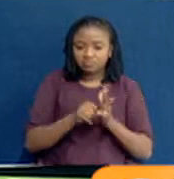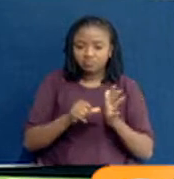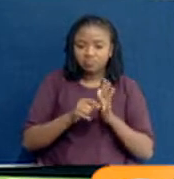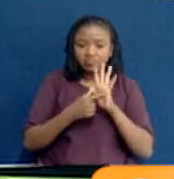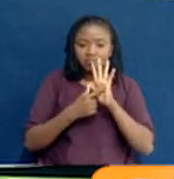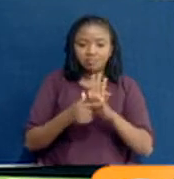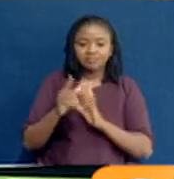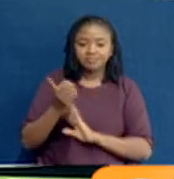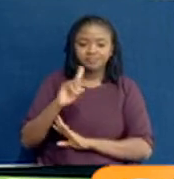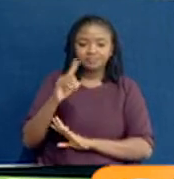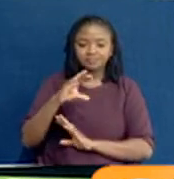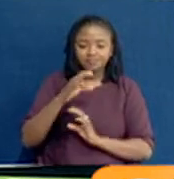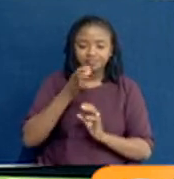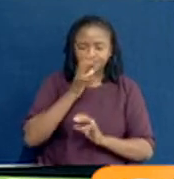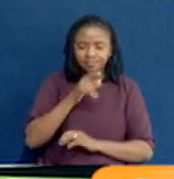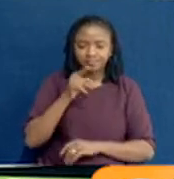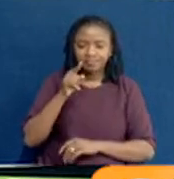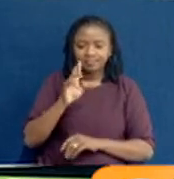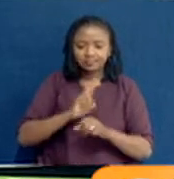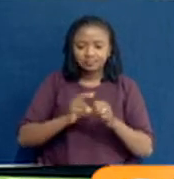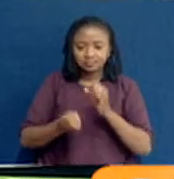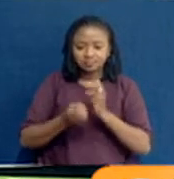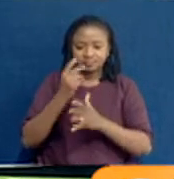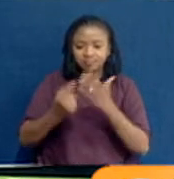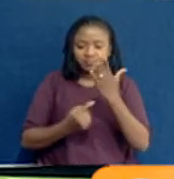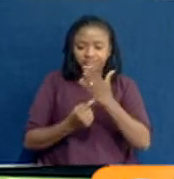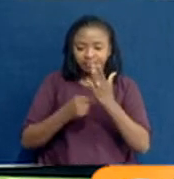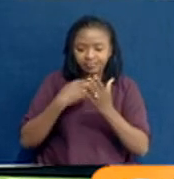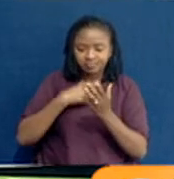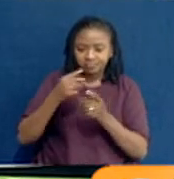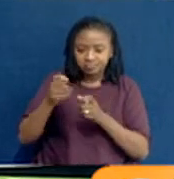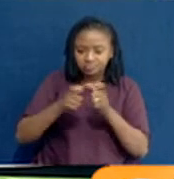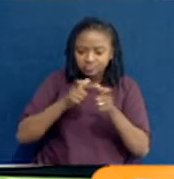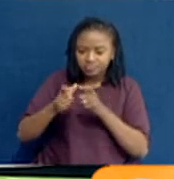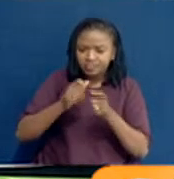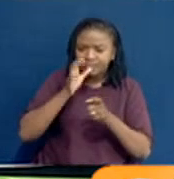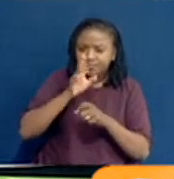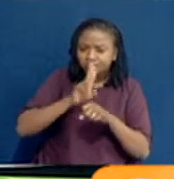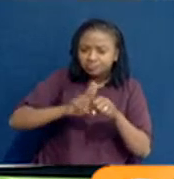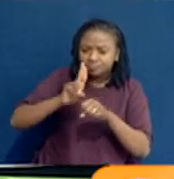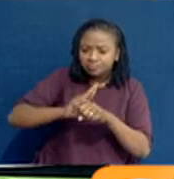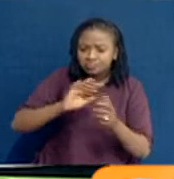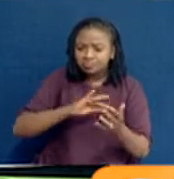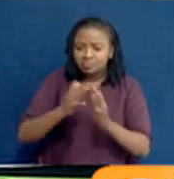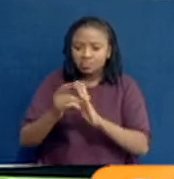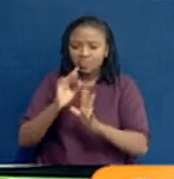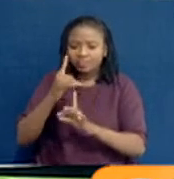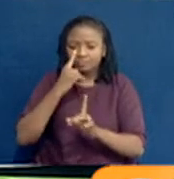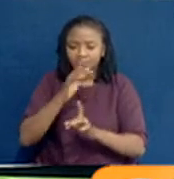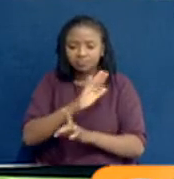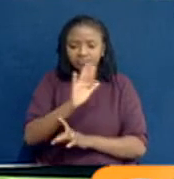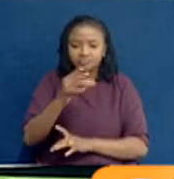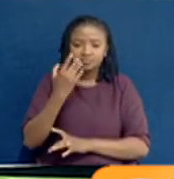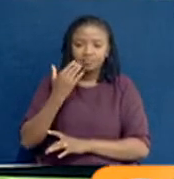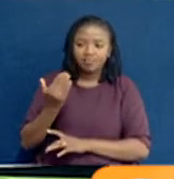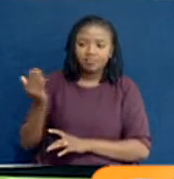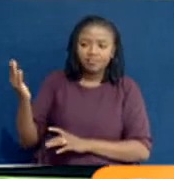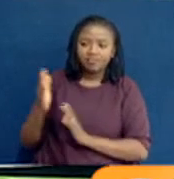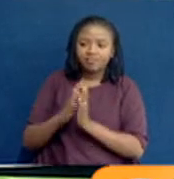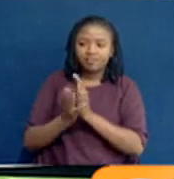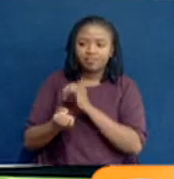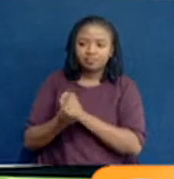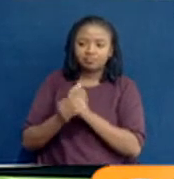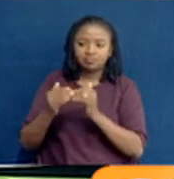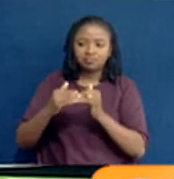startup leveraging technology to track water usage in homesteads, institutions, and establishments as well. Edward Chair tells us more on